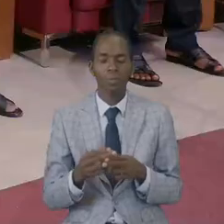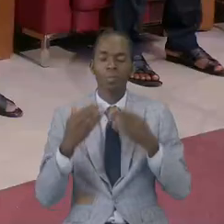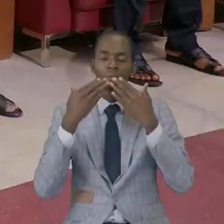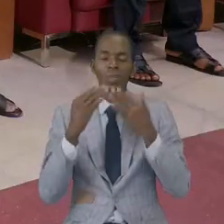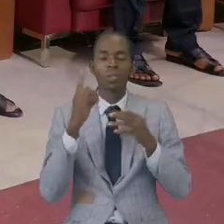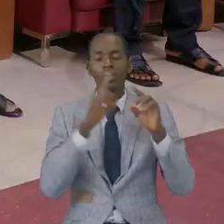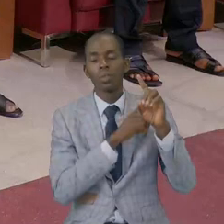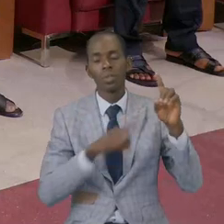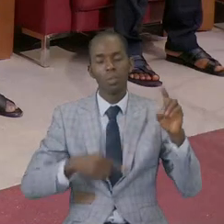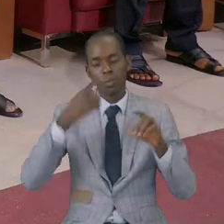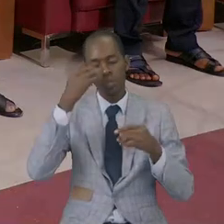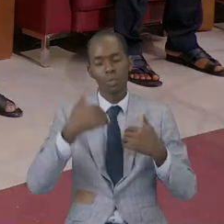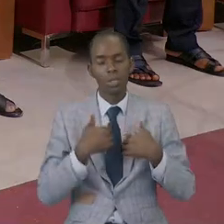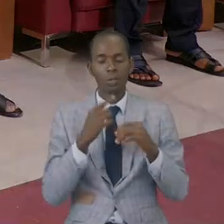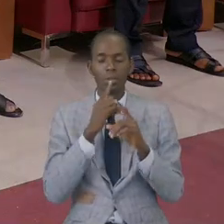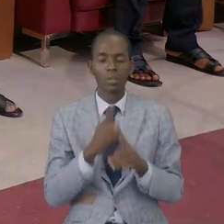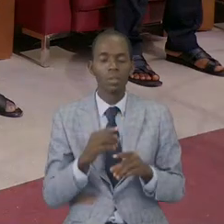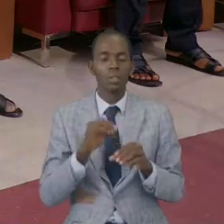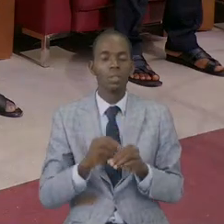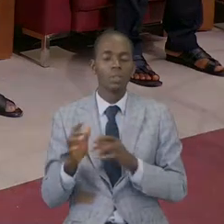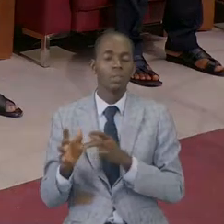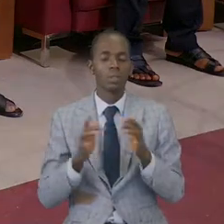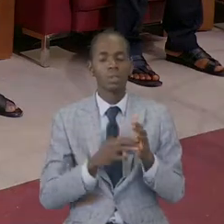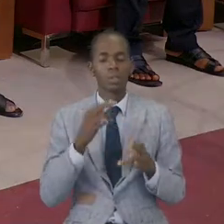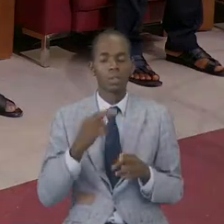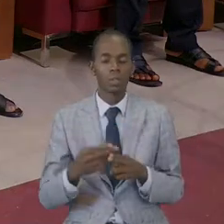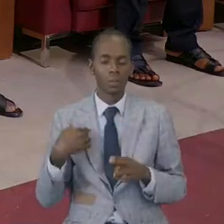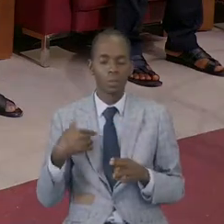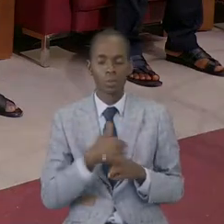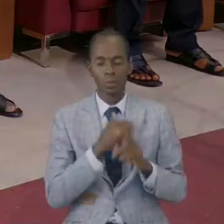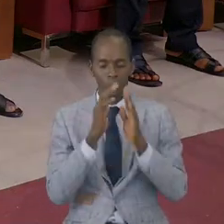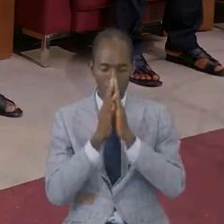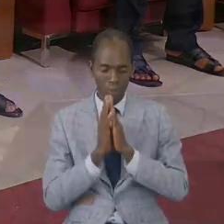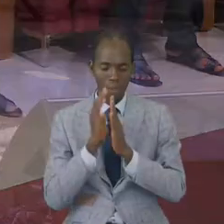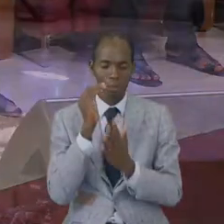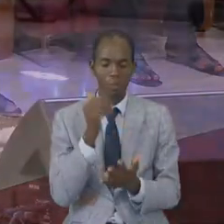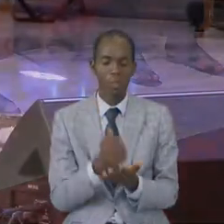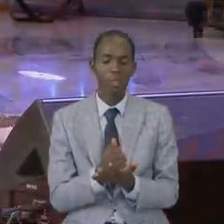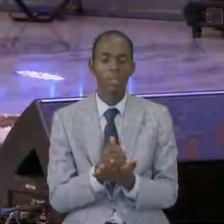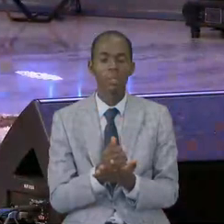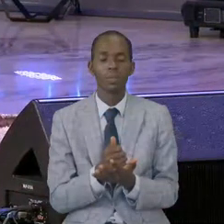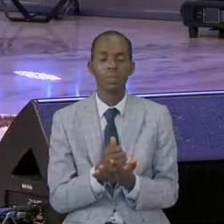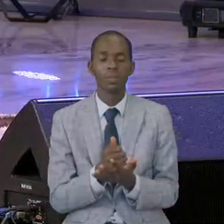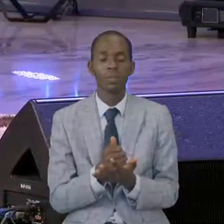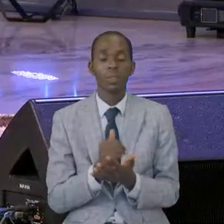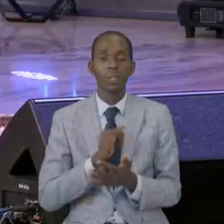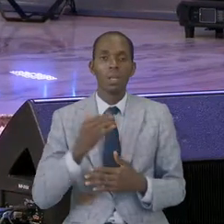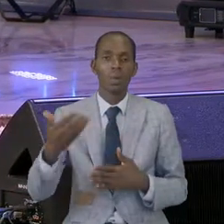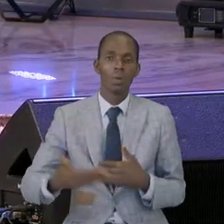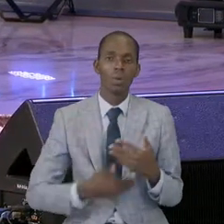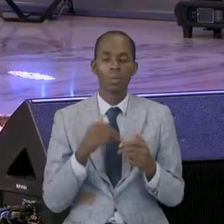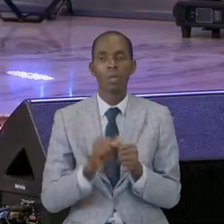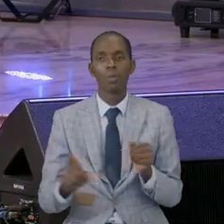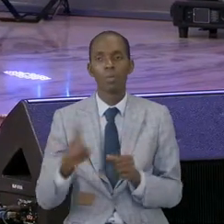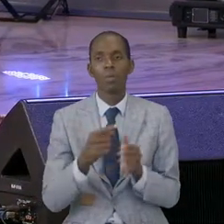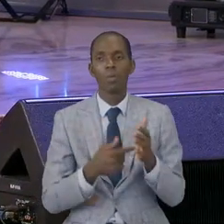Thank you, Lord, because we know you have answered. In Jesus' name we pray. I welcome everyone